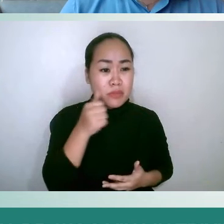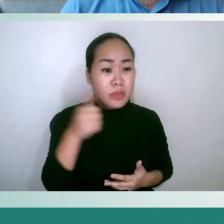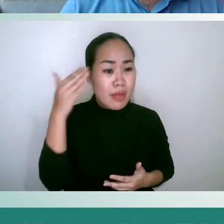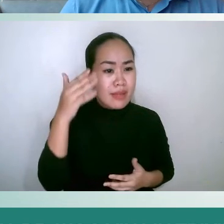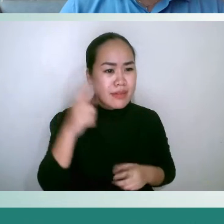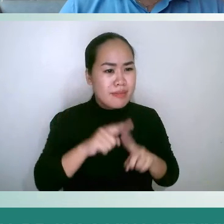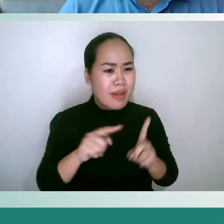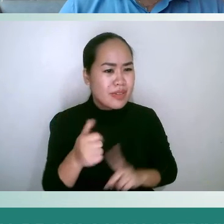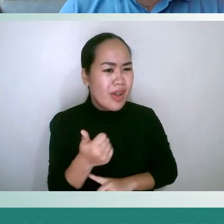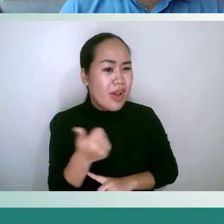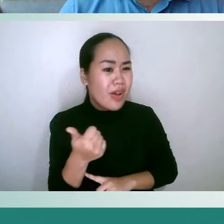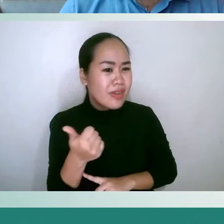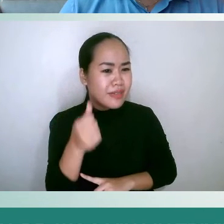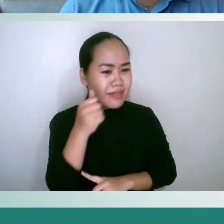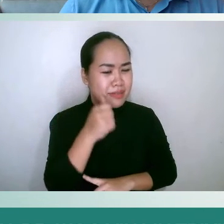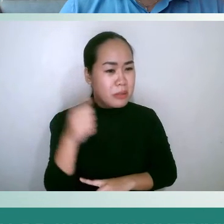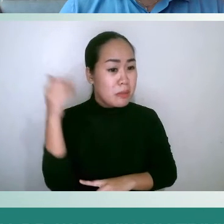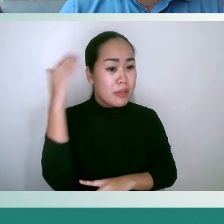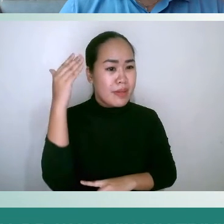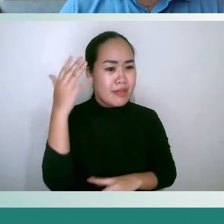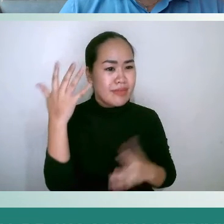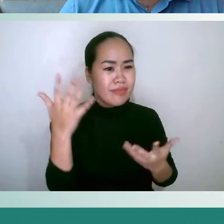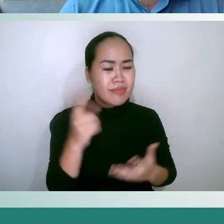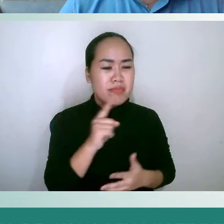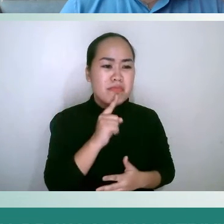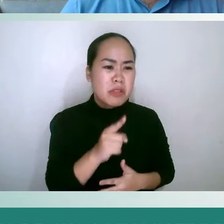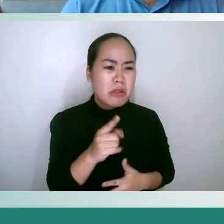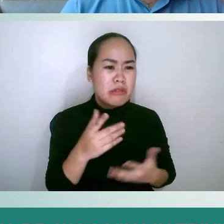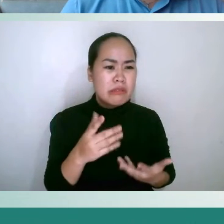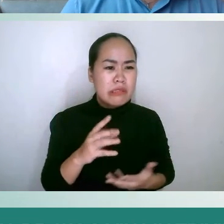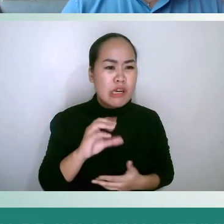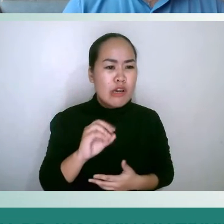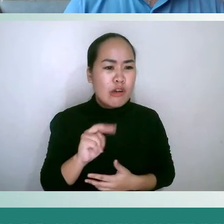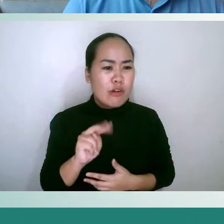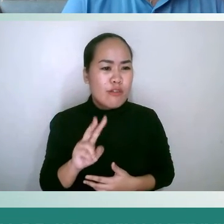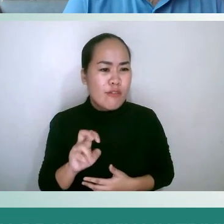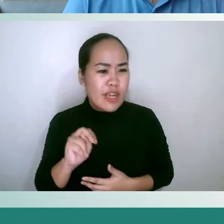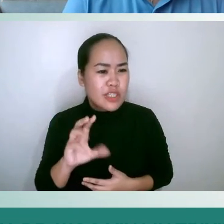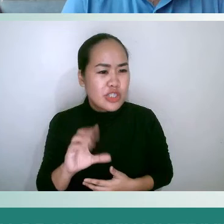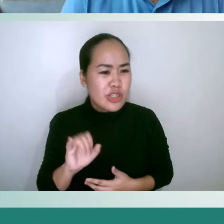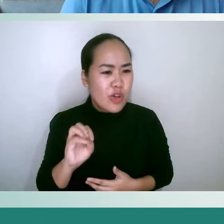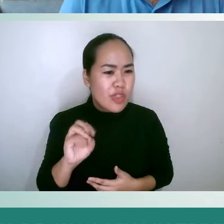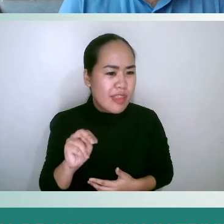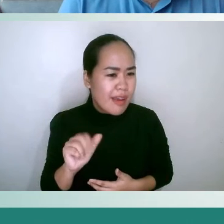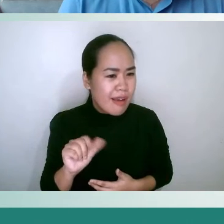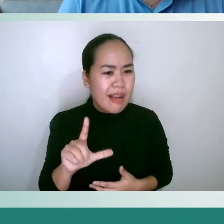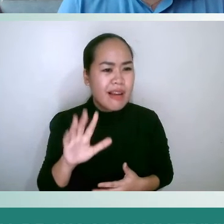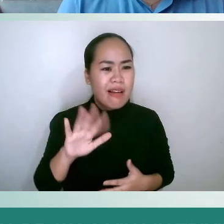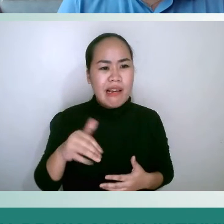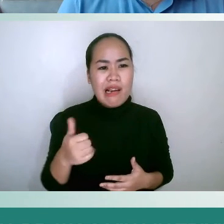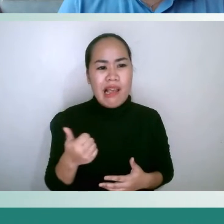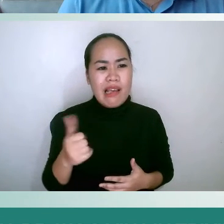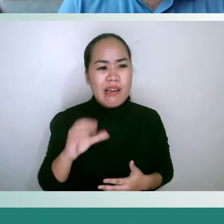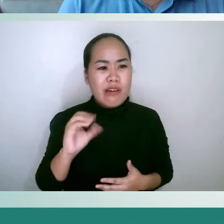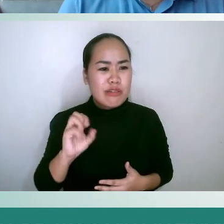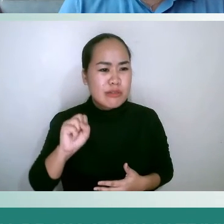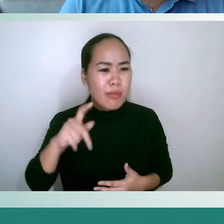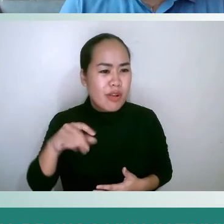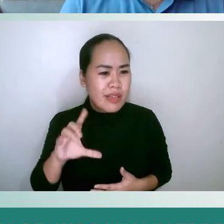women, a conventional colposcopy, hospital lets maybe